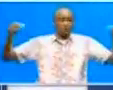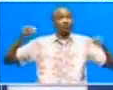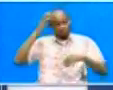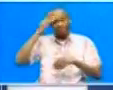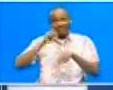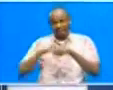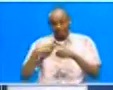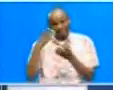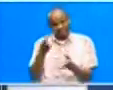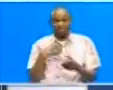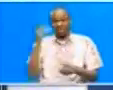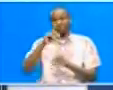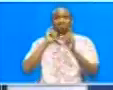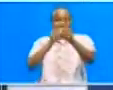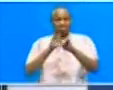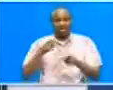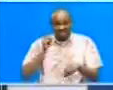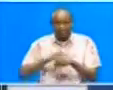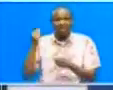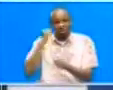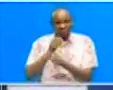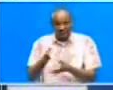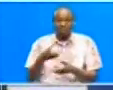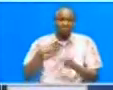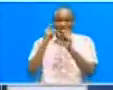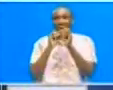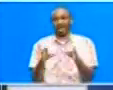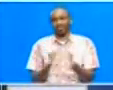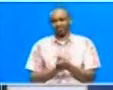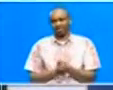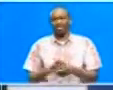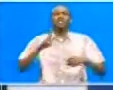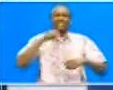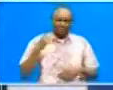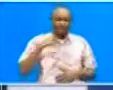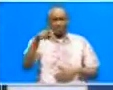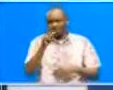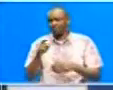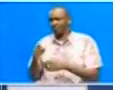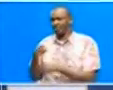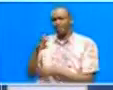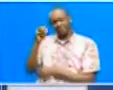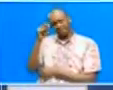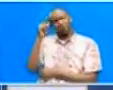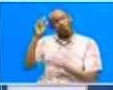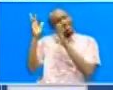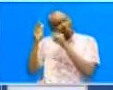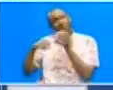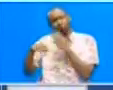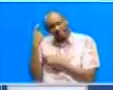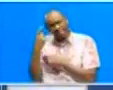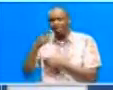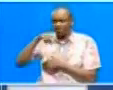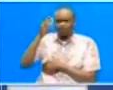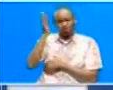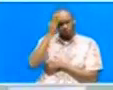when I got employed, I never got a trophy. So, you know, good for you. Tell me, Michelle, were you expecting this win? Did you have a speech written